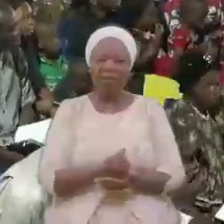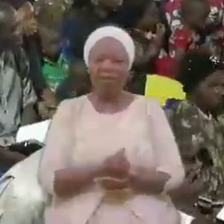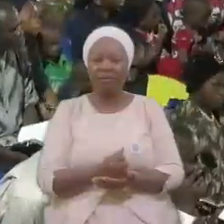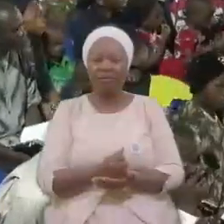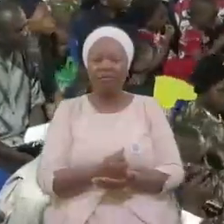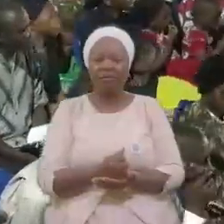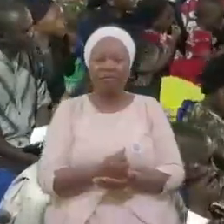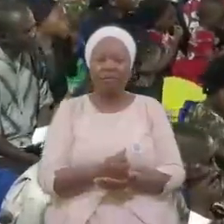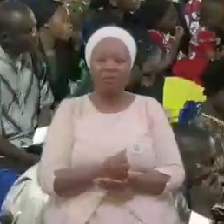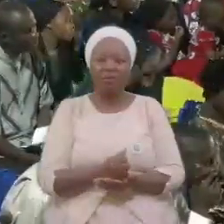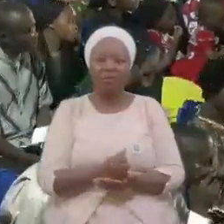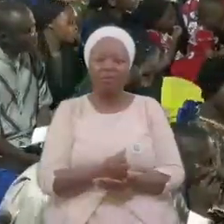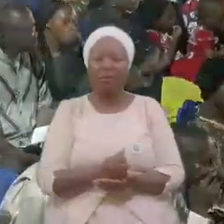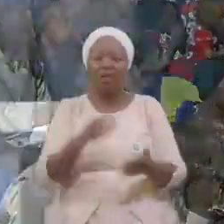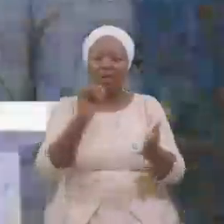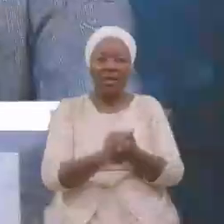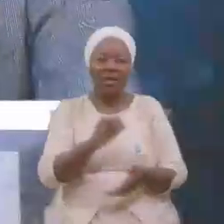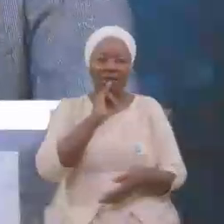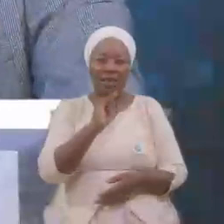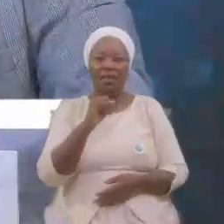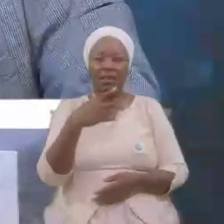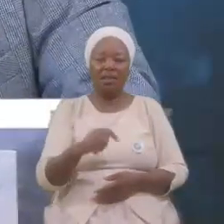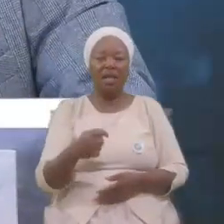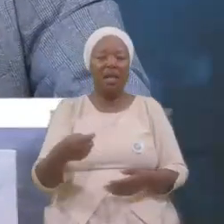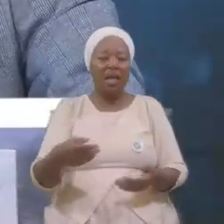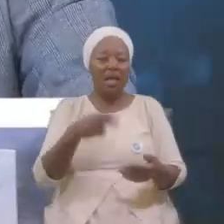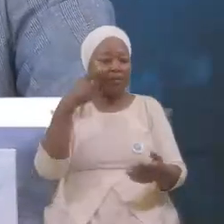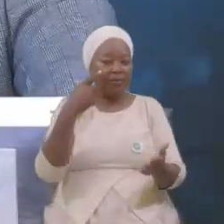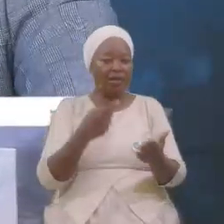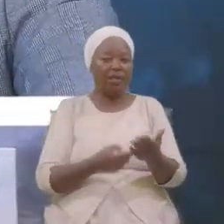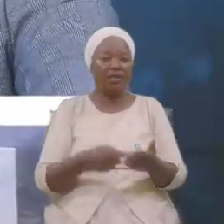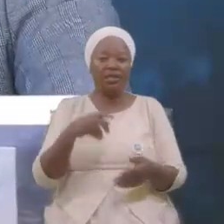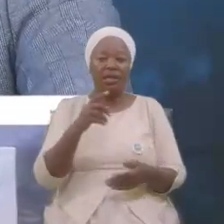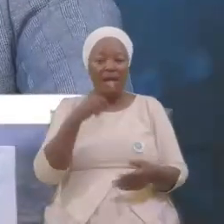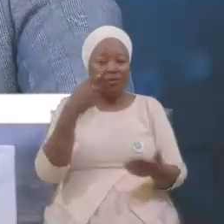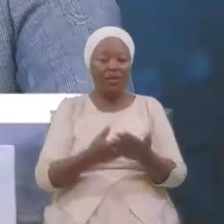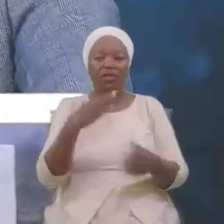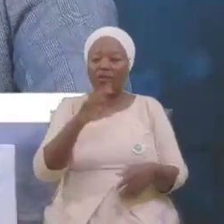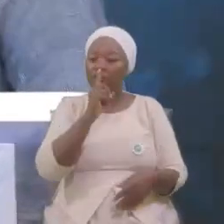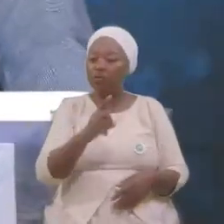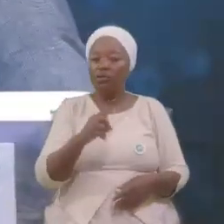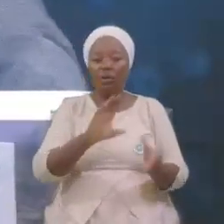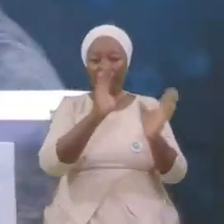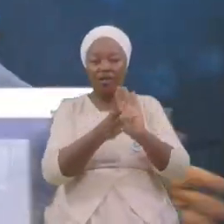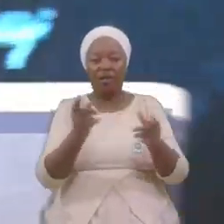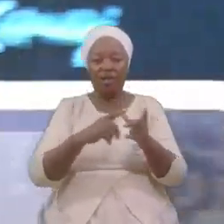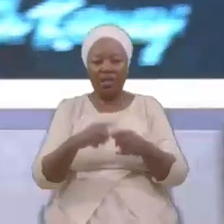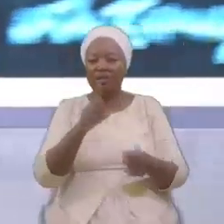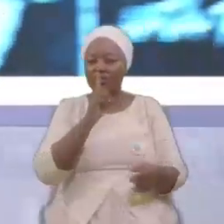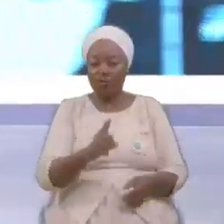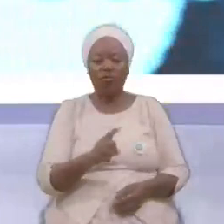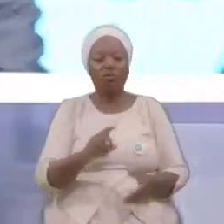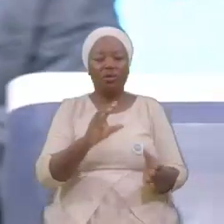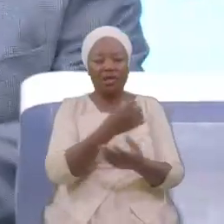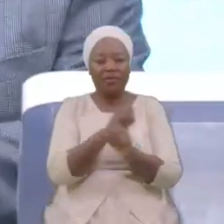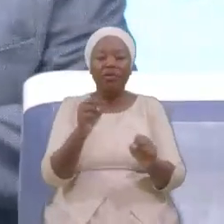That is the evidence of genuine conversion, genuine salvation.